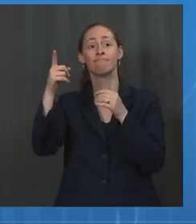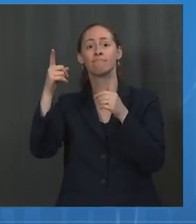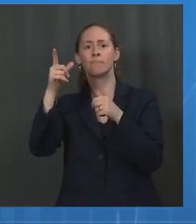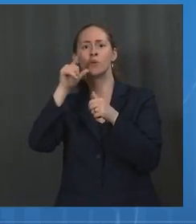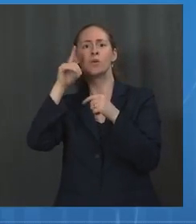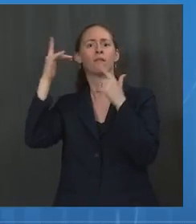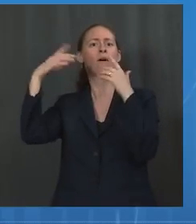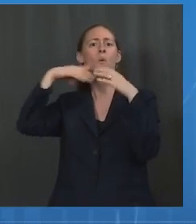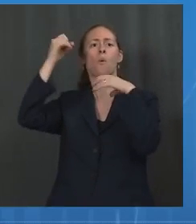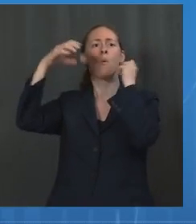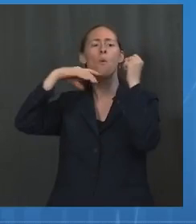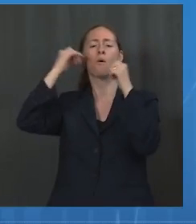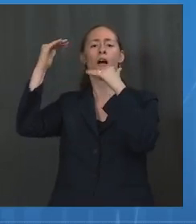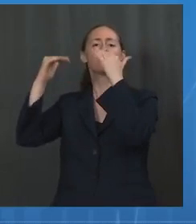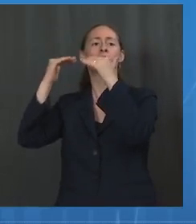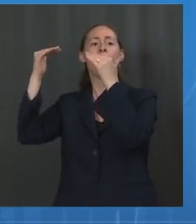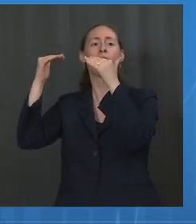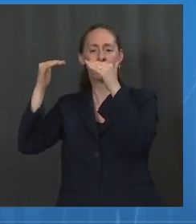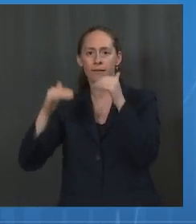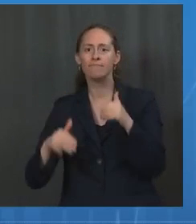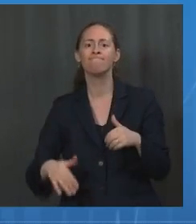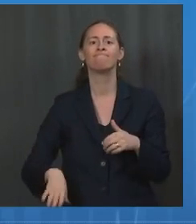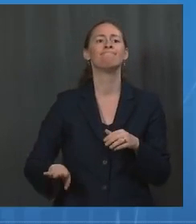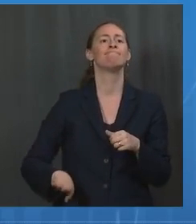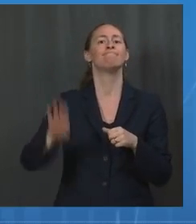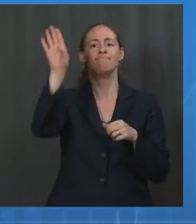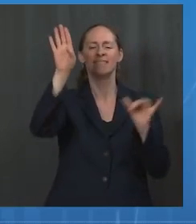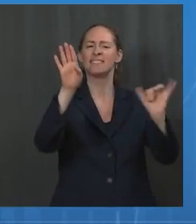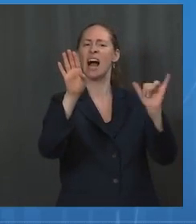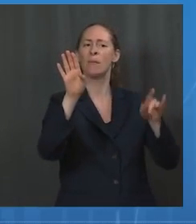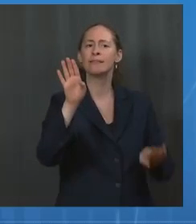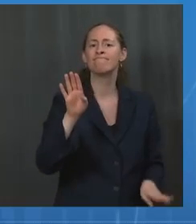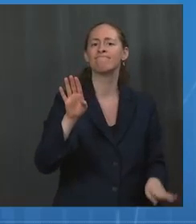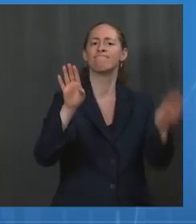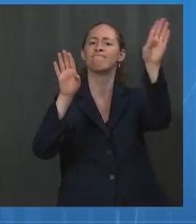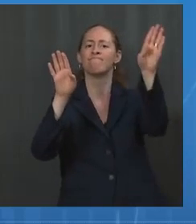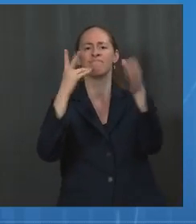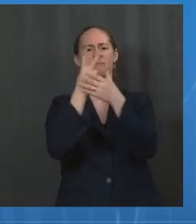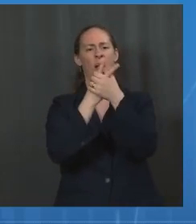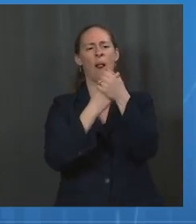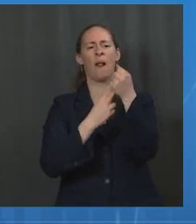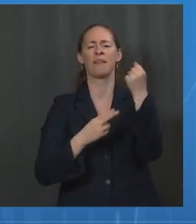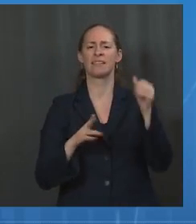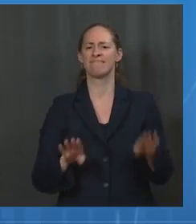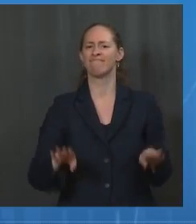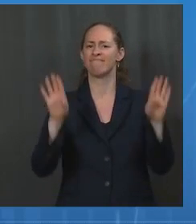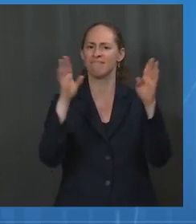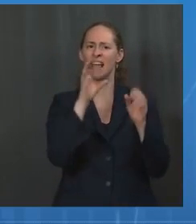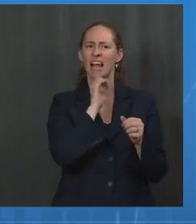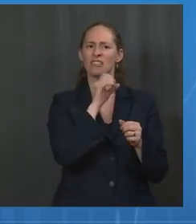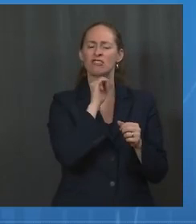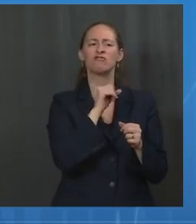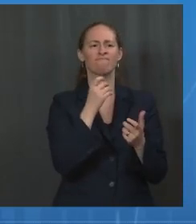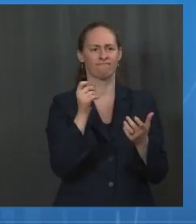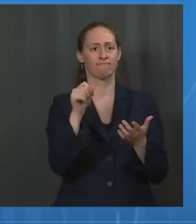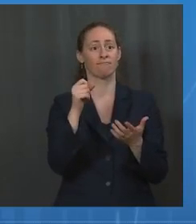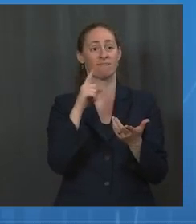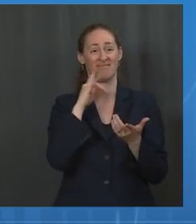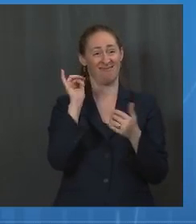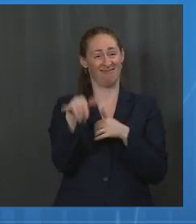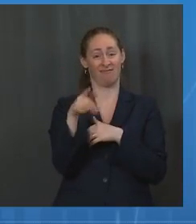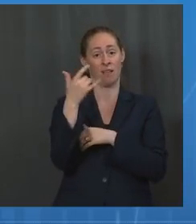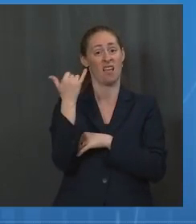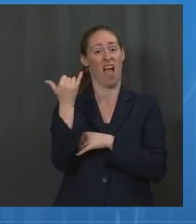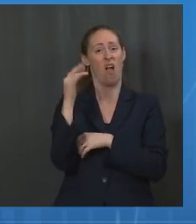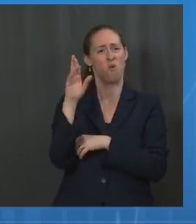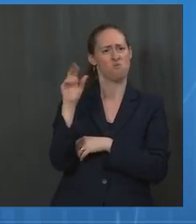among older age demographics than they are in the pediatric age demographic. But because the absolute number of cases is so